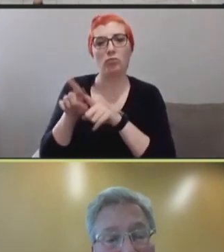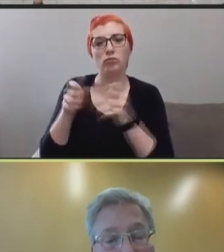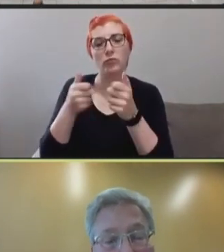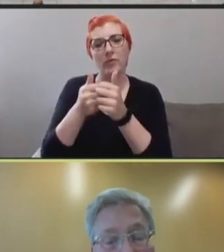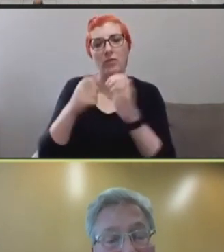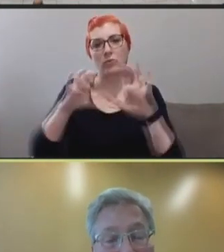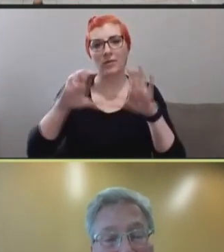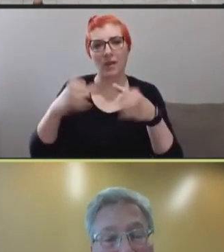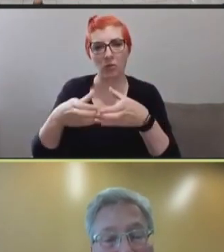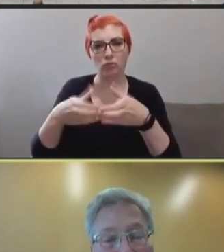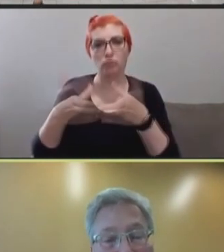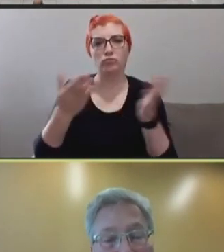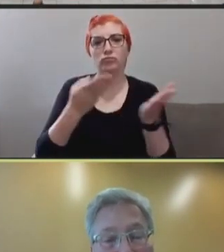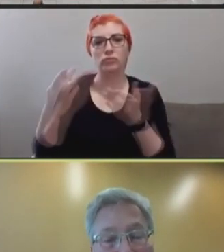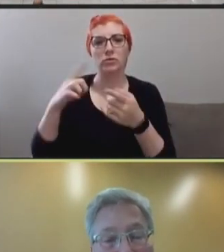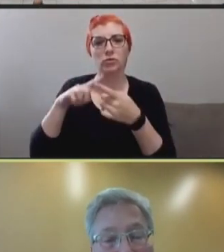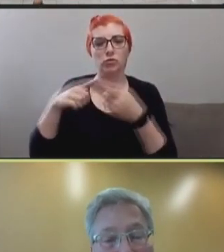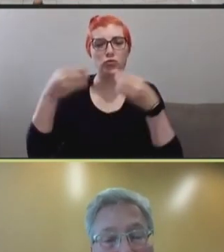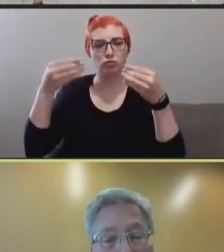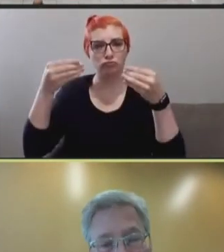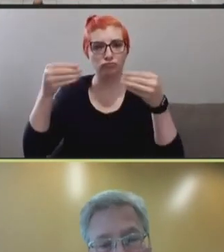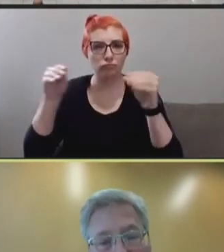bringing those to market that are nearly there.